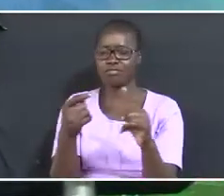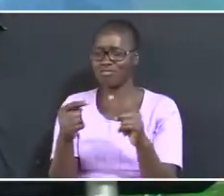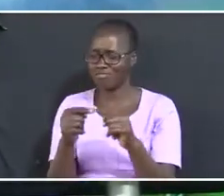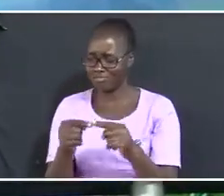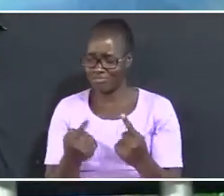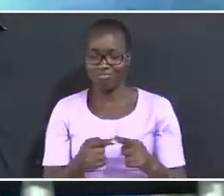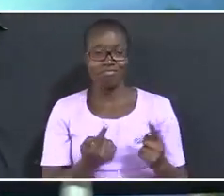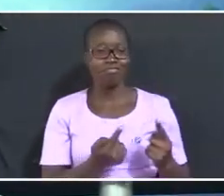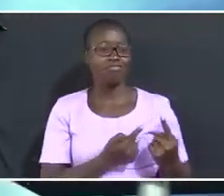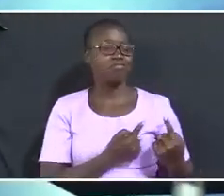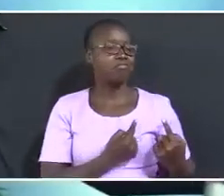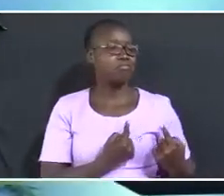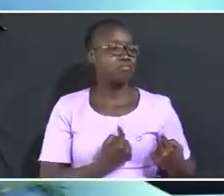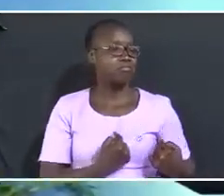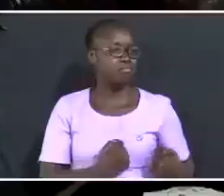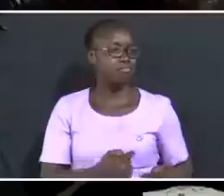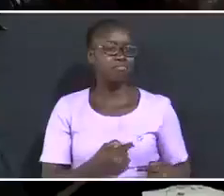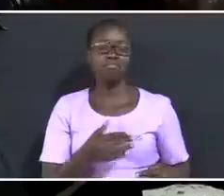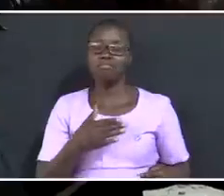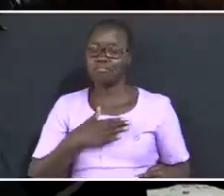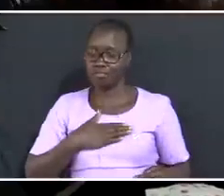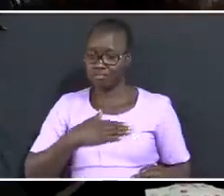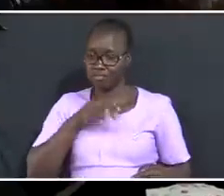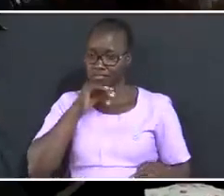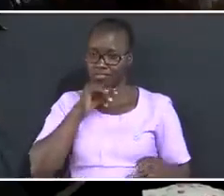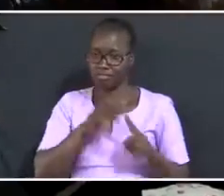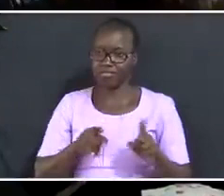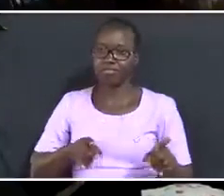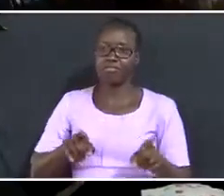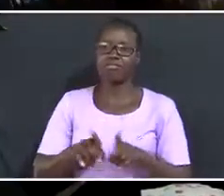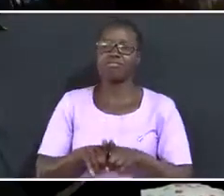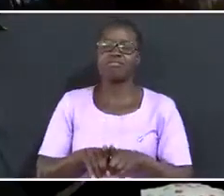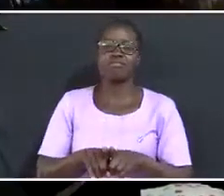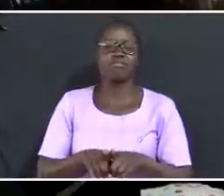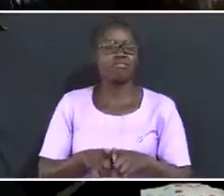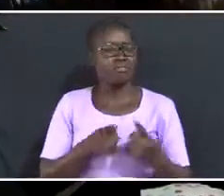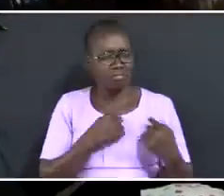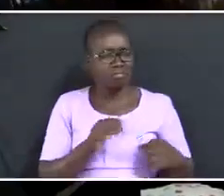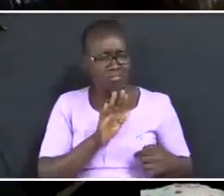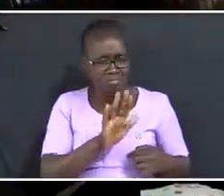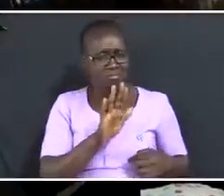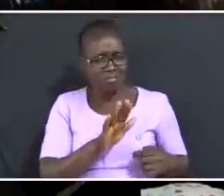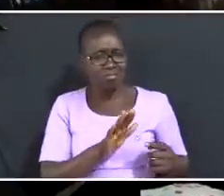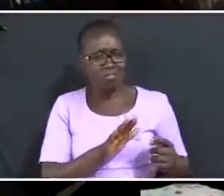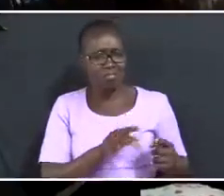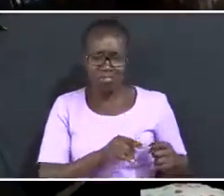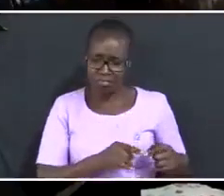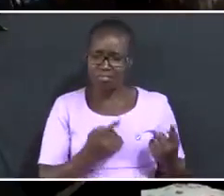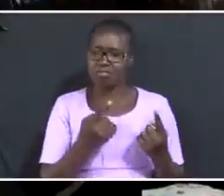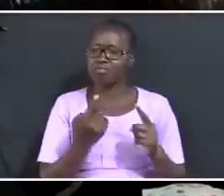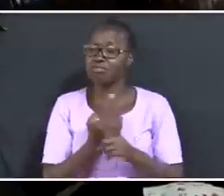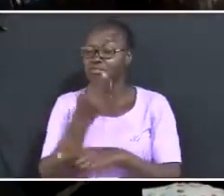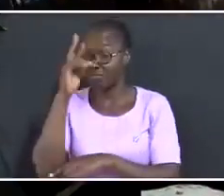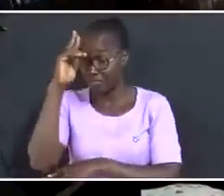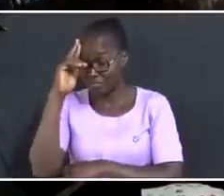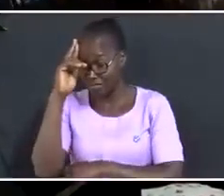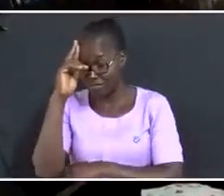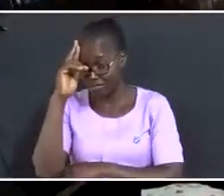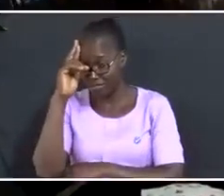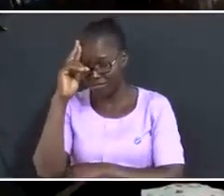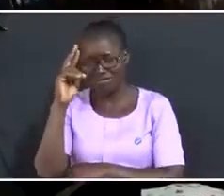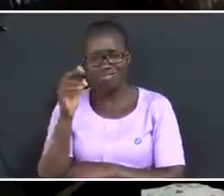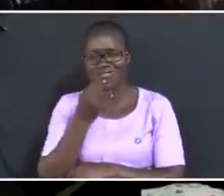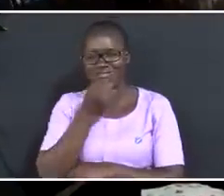of heart. My brother, my sister, is your heart broken for one thing or another, or out of